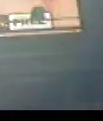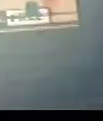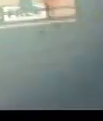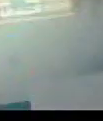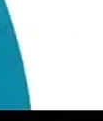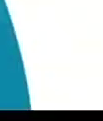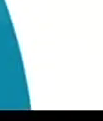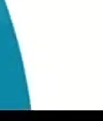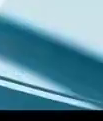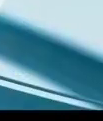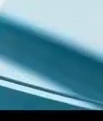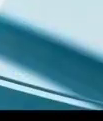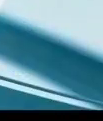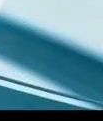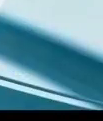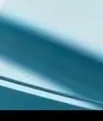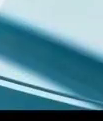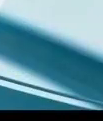name.